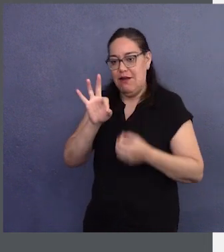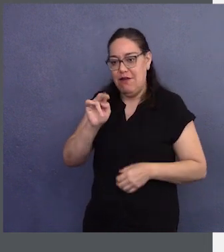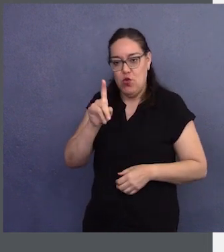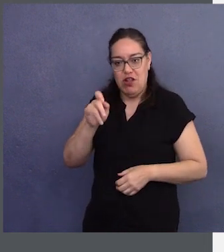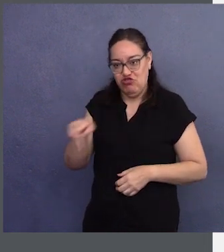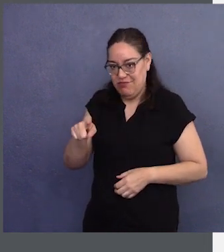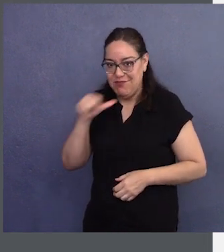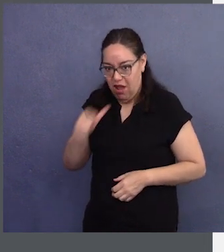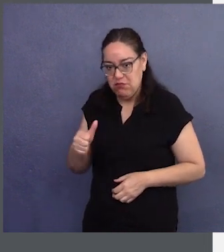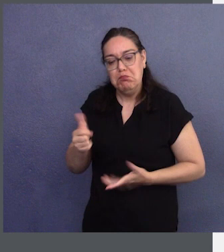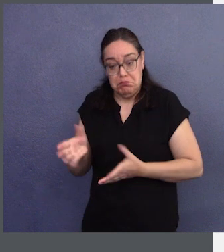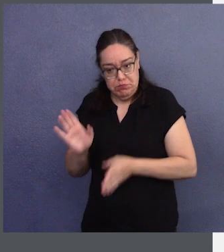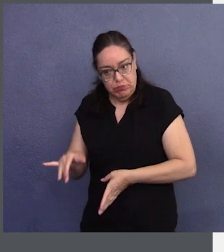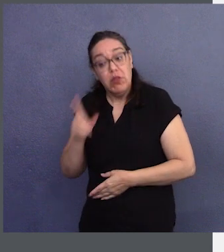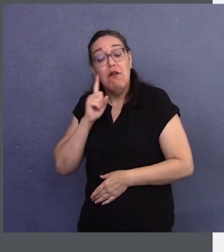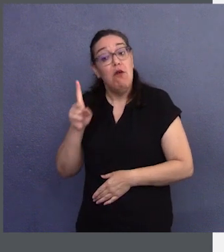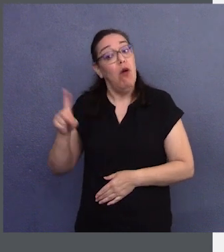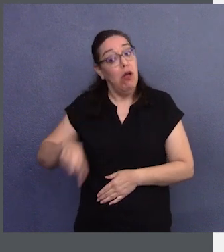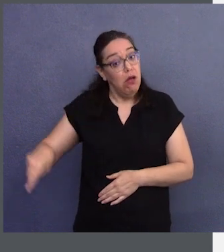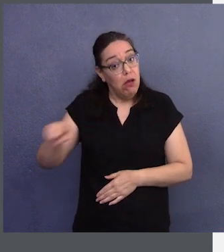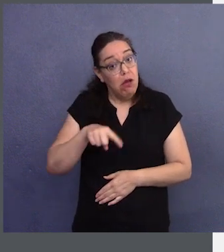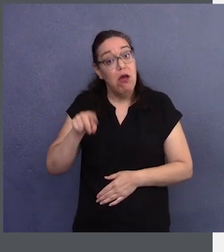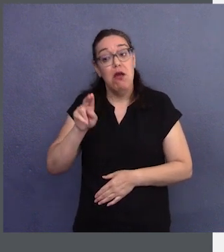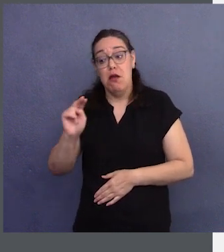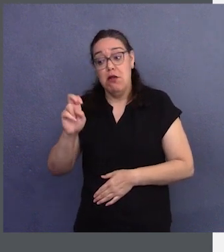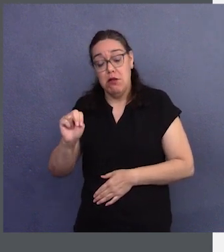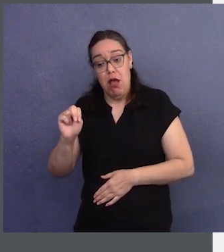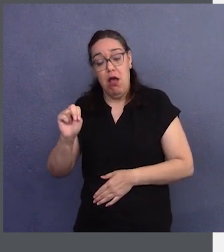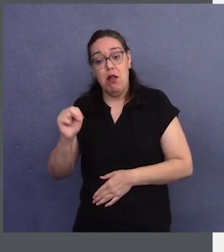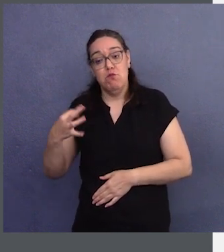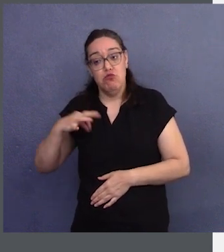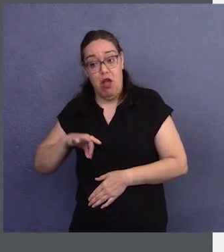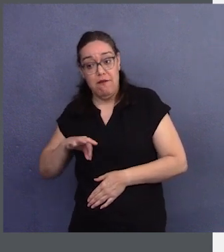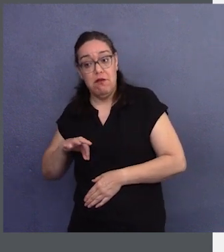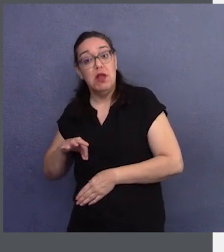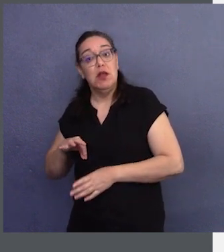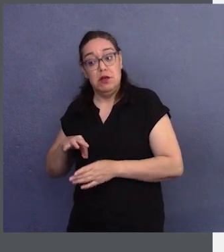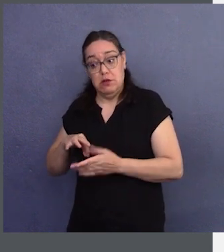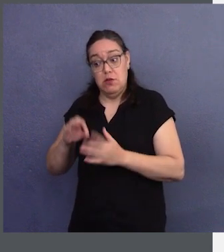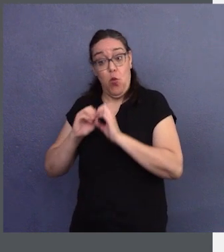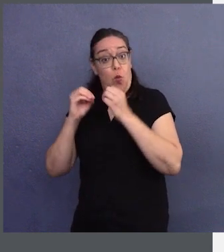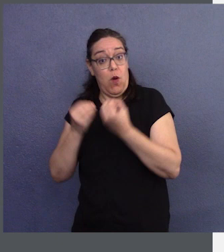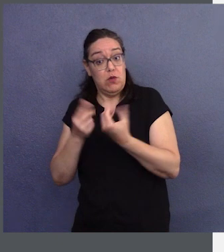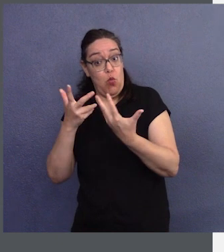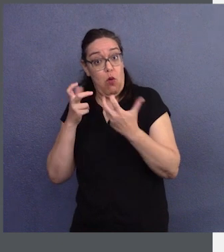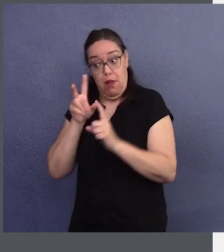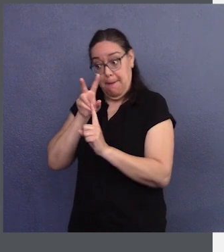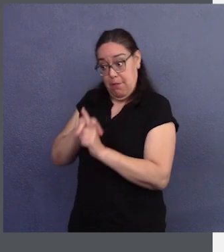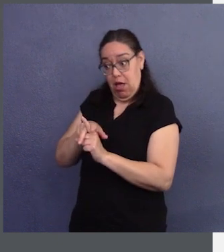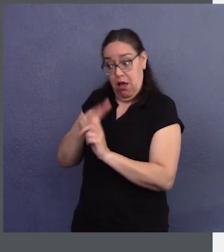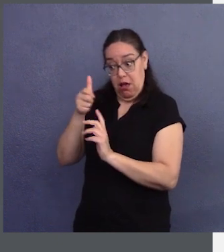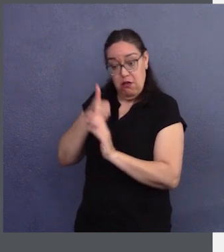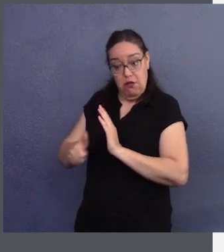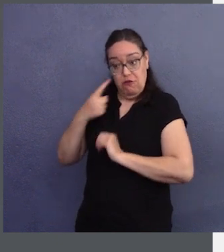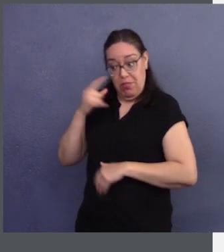Straightforward. But for those organizations who want to apply on this, under this category, and if you do not have